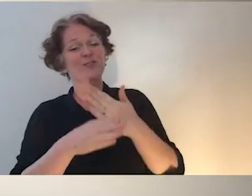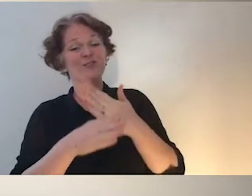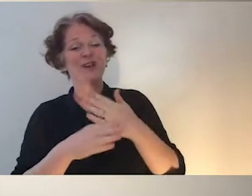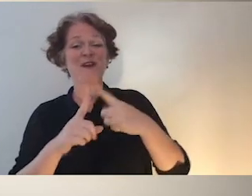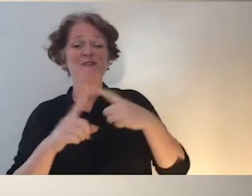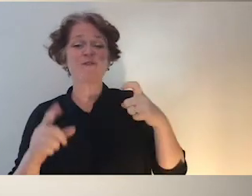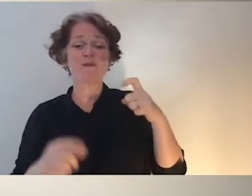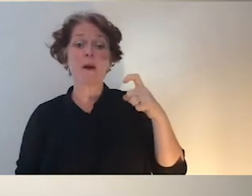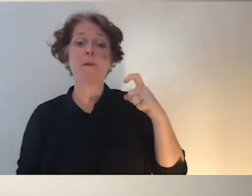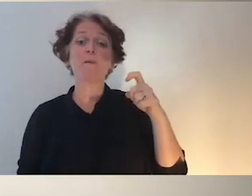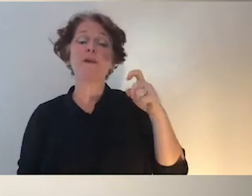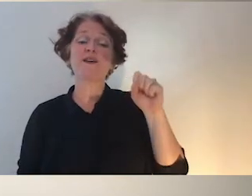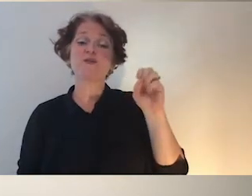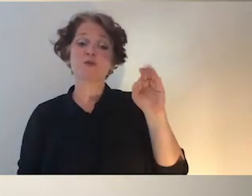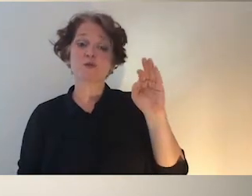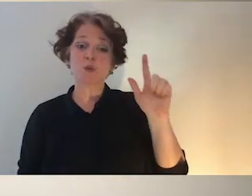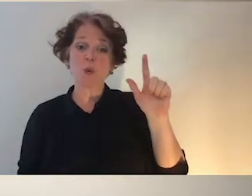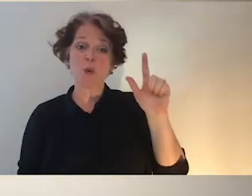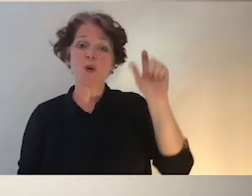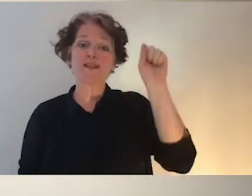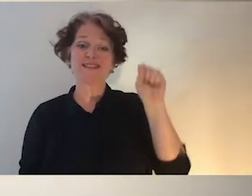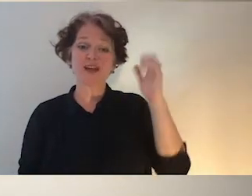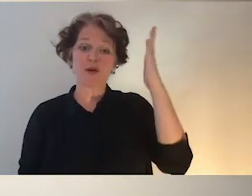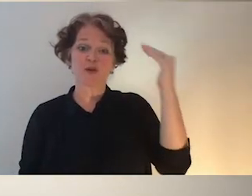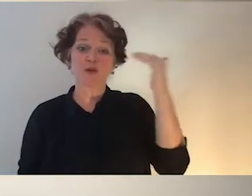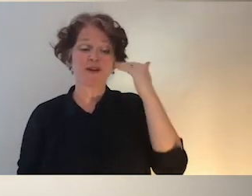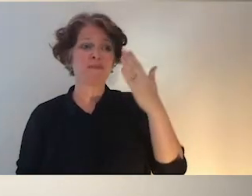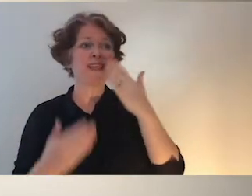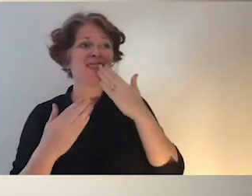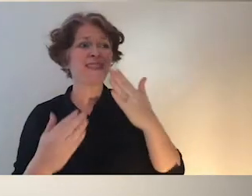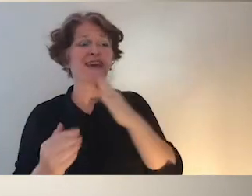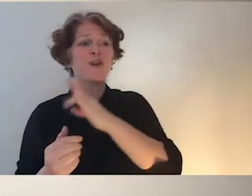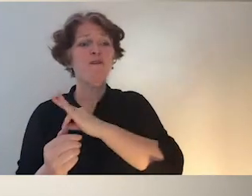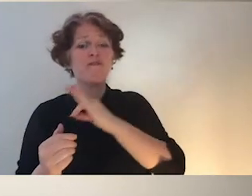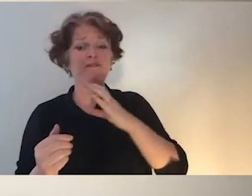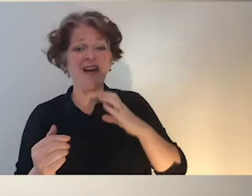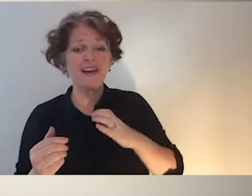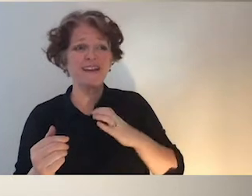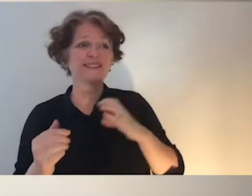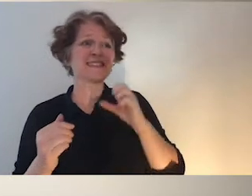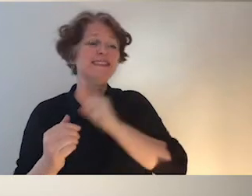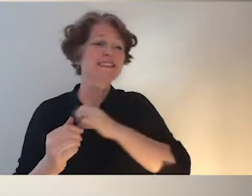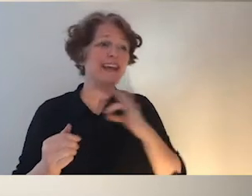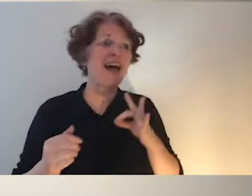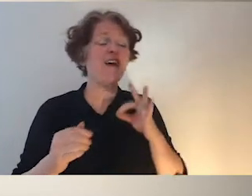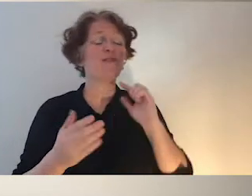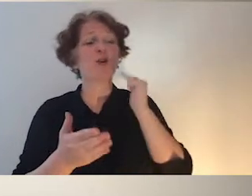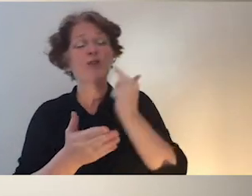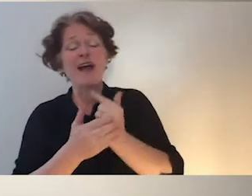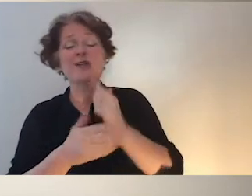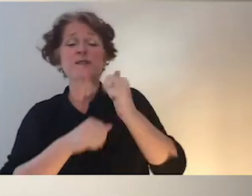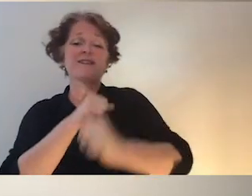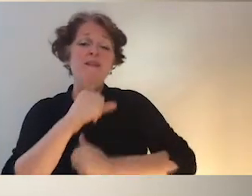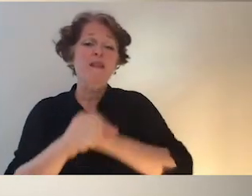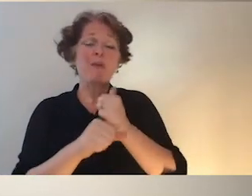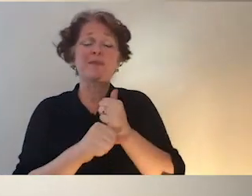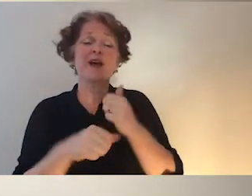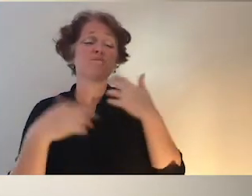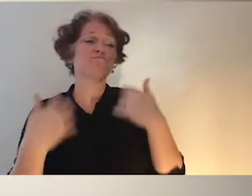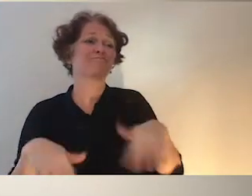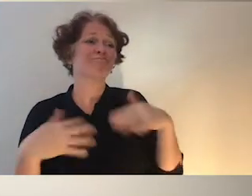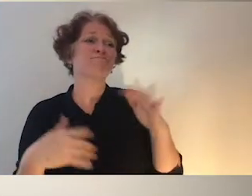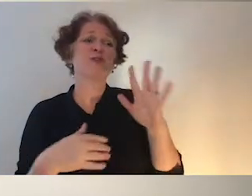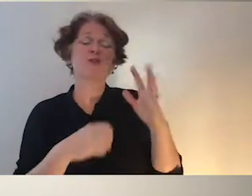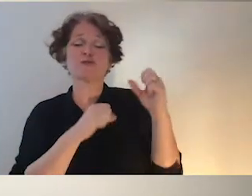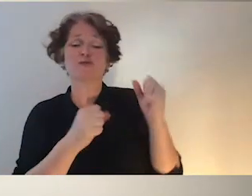Seoul, South Korea. Thank you, President Bailey, Provost Rowley, faculty, staff, graduates, and alumni for your unwavering support.